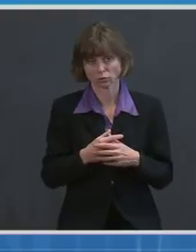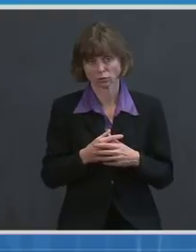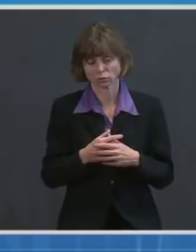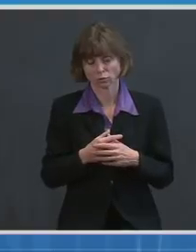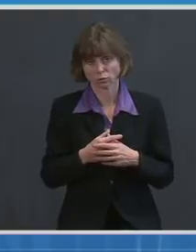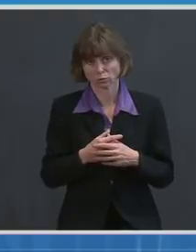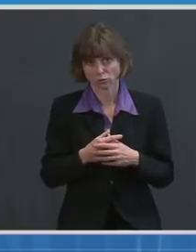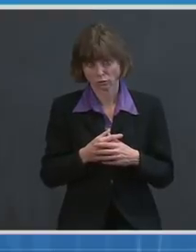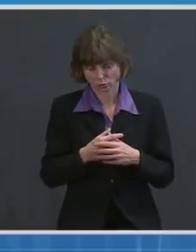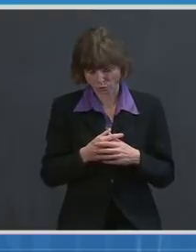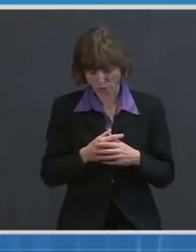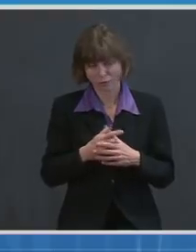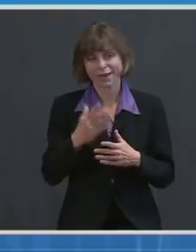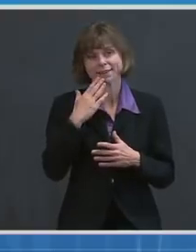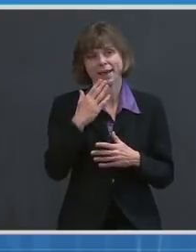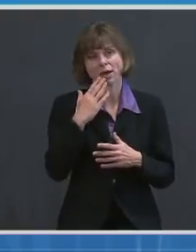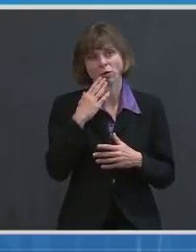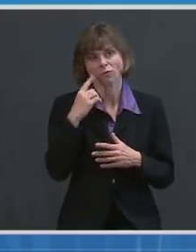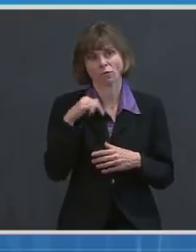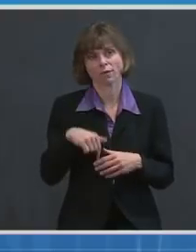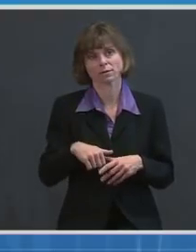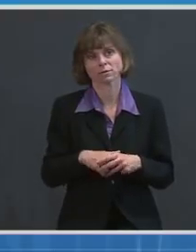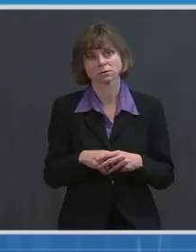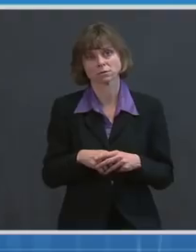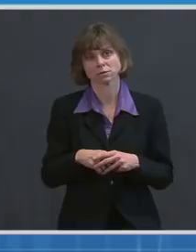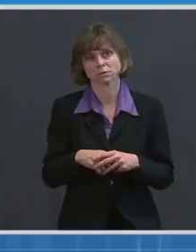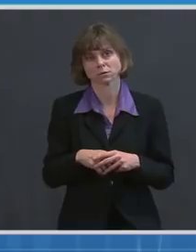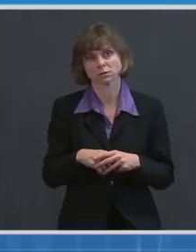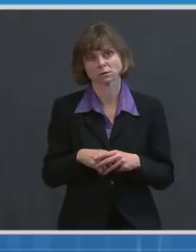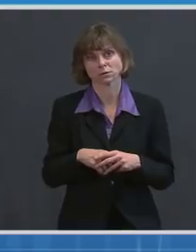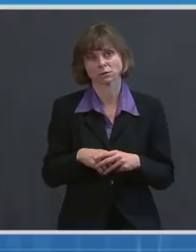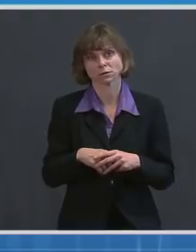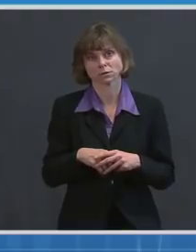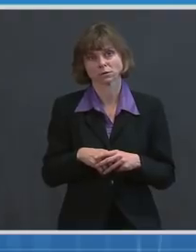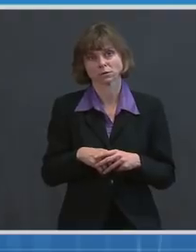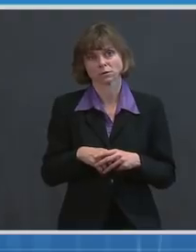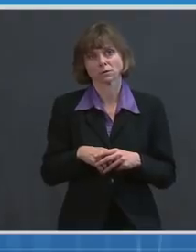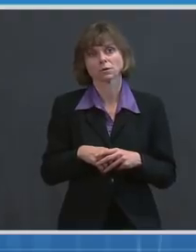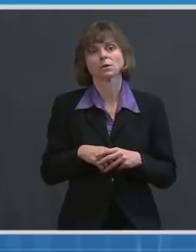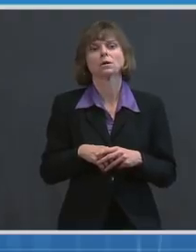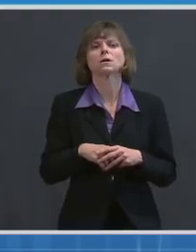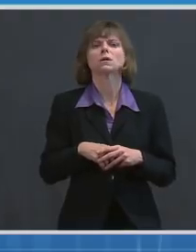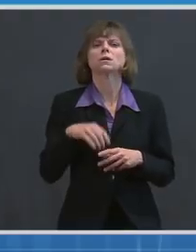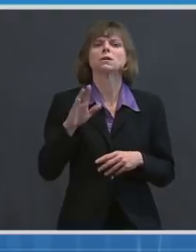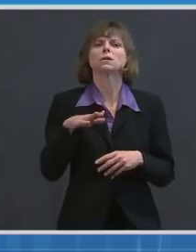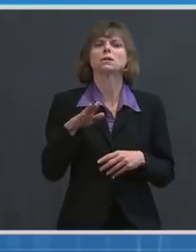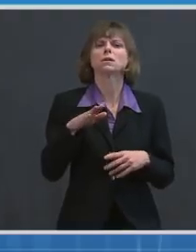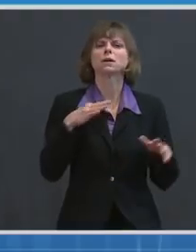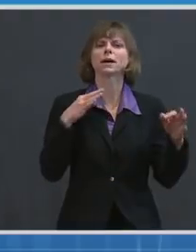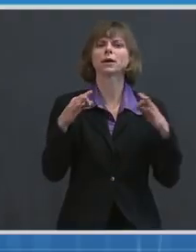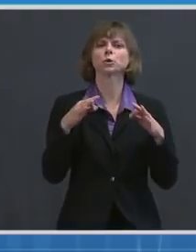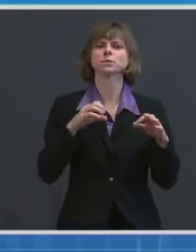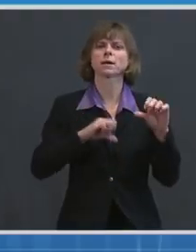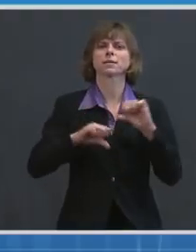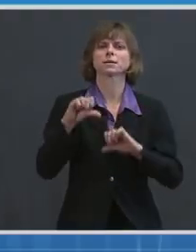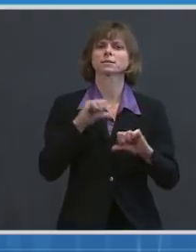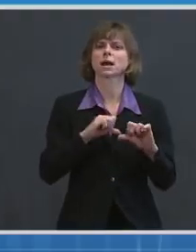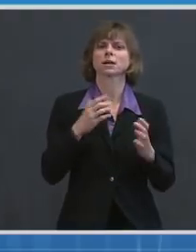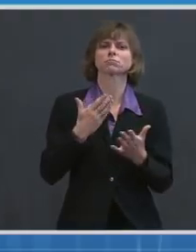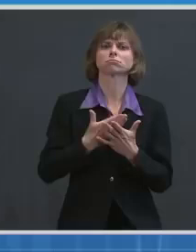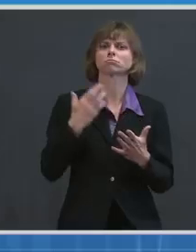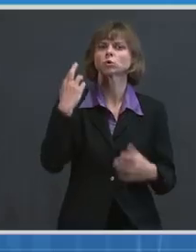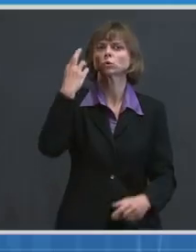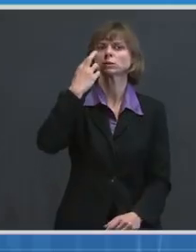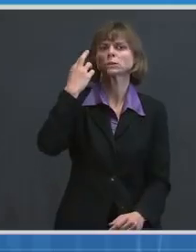Hi, thanks so much for doing this. Can you explain what the scientific justification is for not changing the